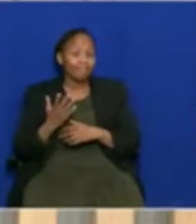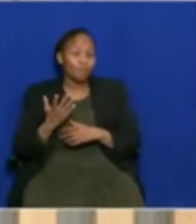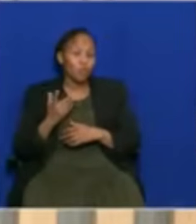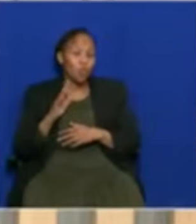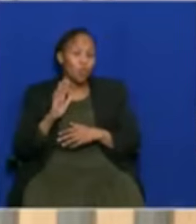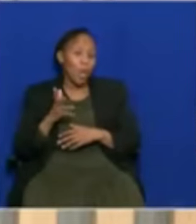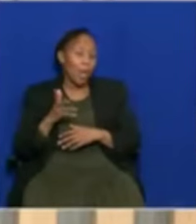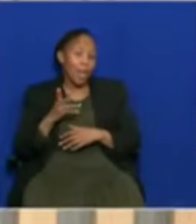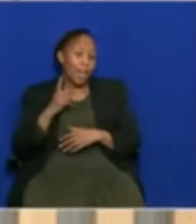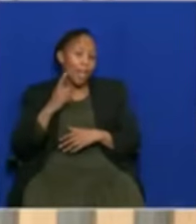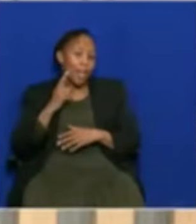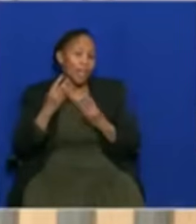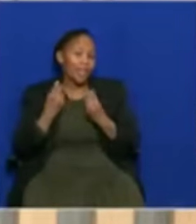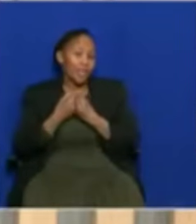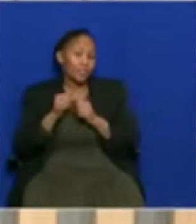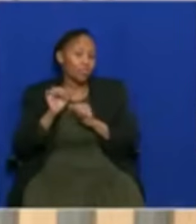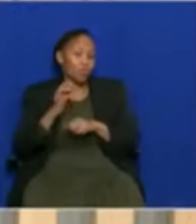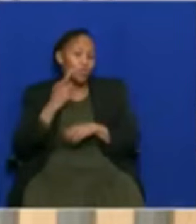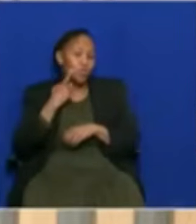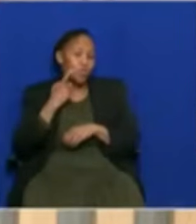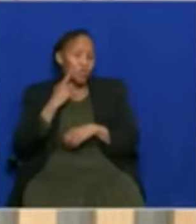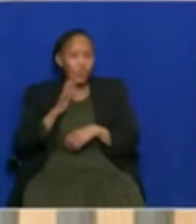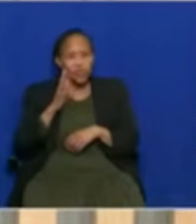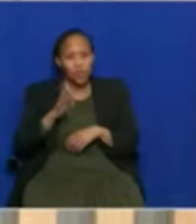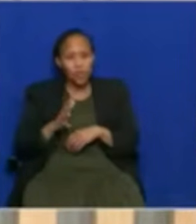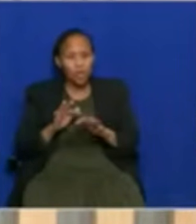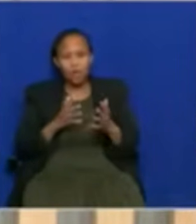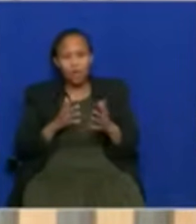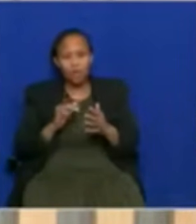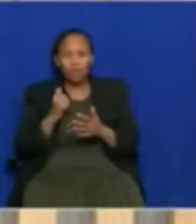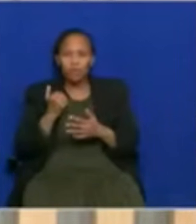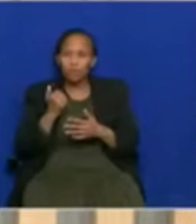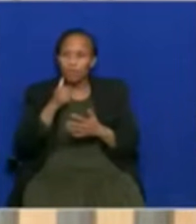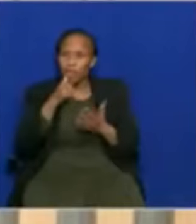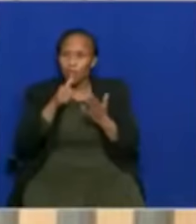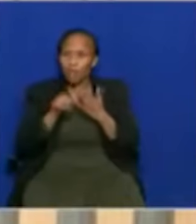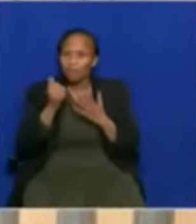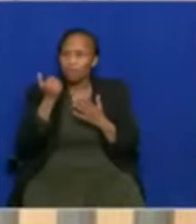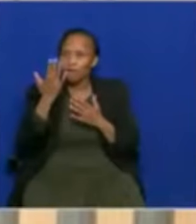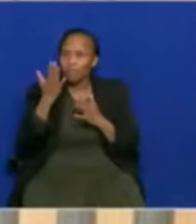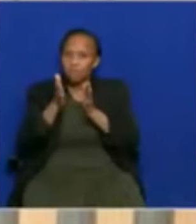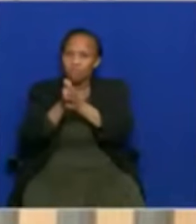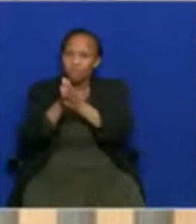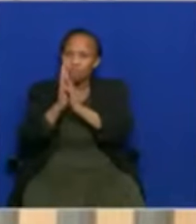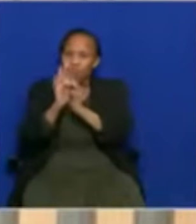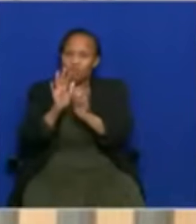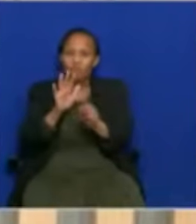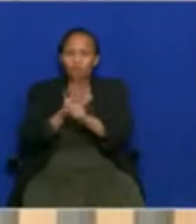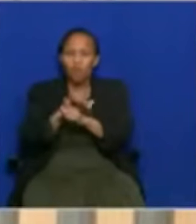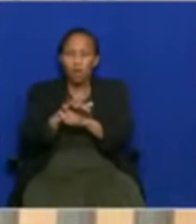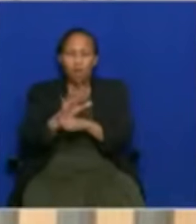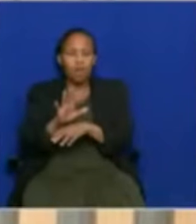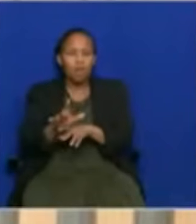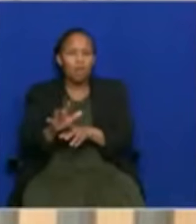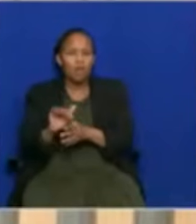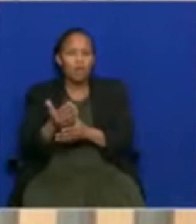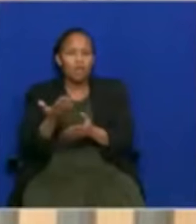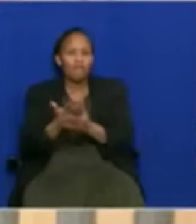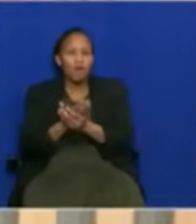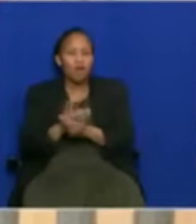one of the summonses you requested the complete file of this entire recruitment